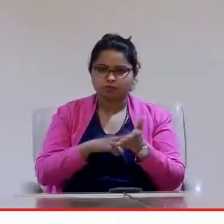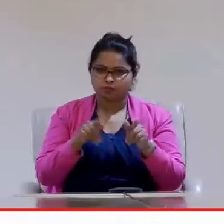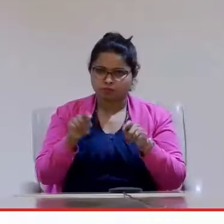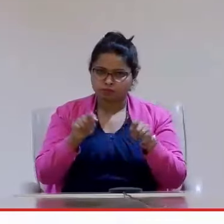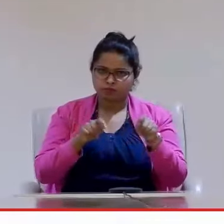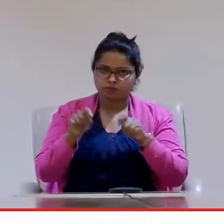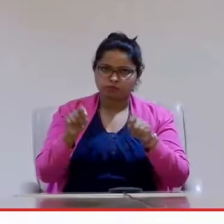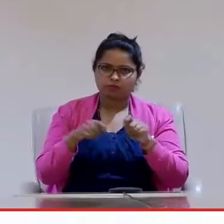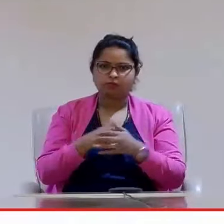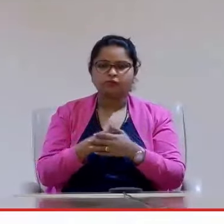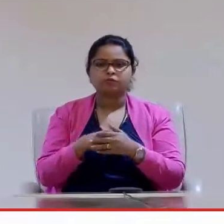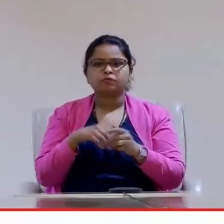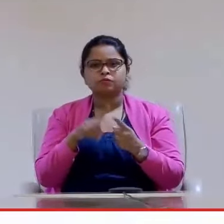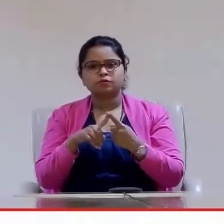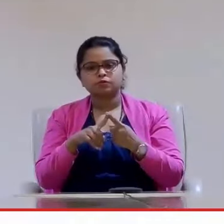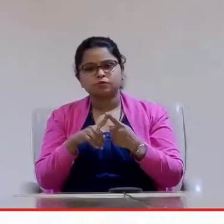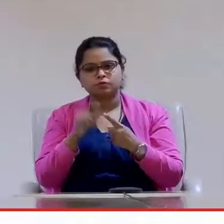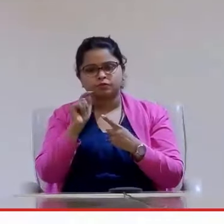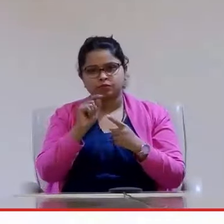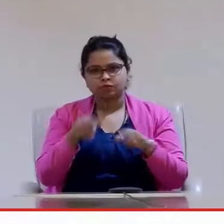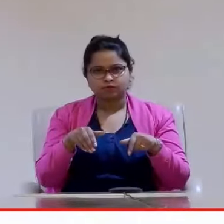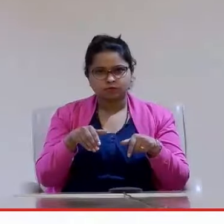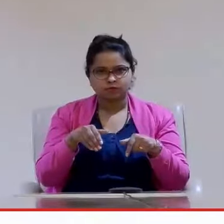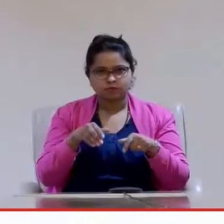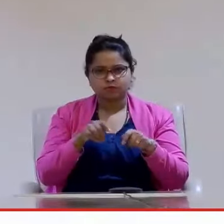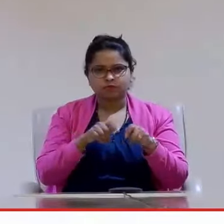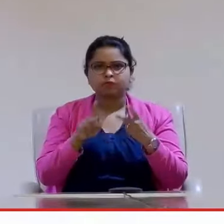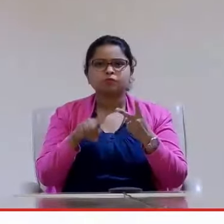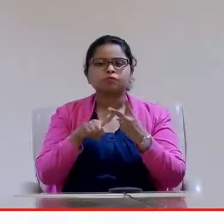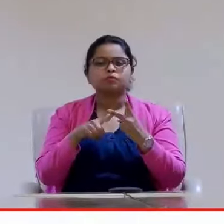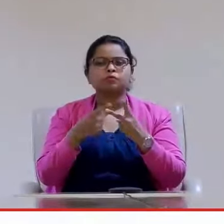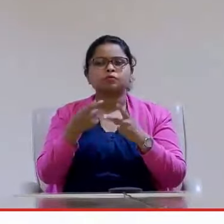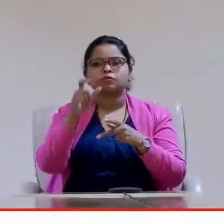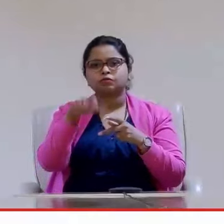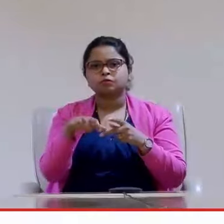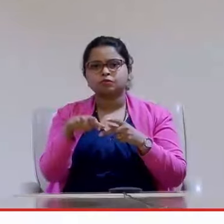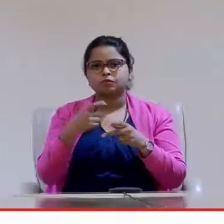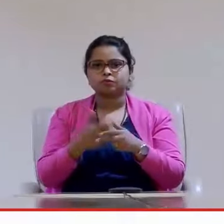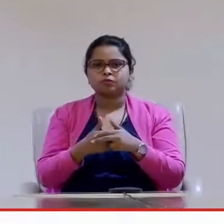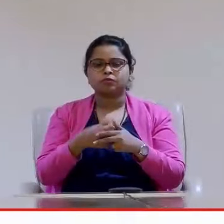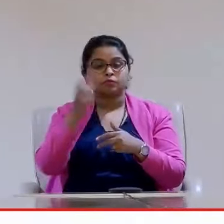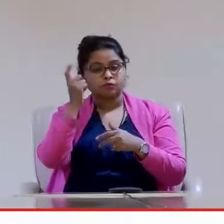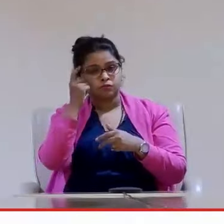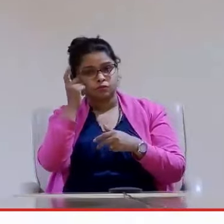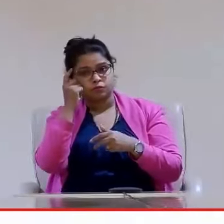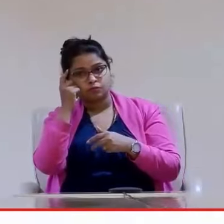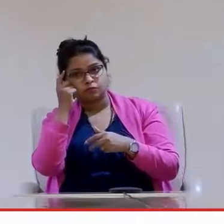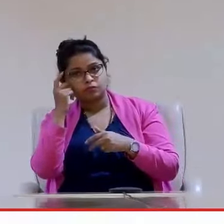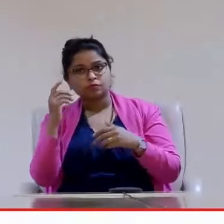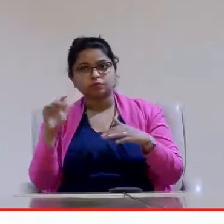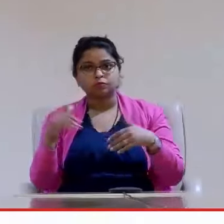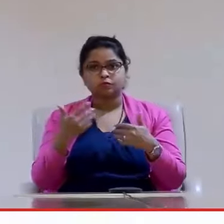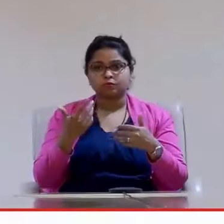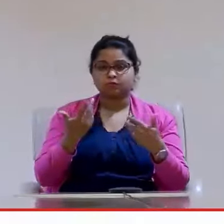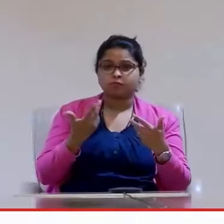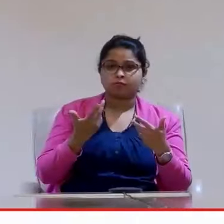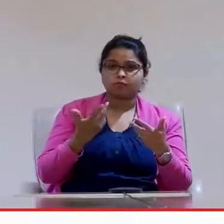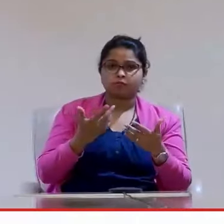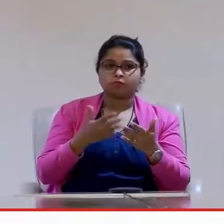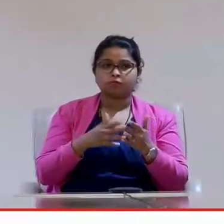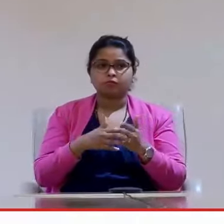you can convey your viewpoint, and if the other person has a tendency of not being